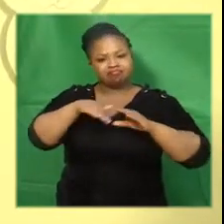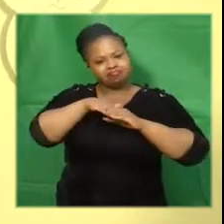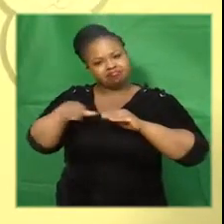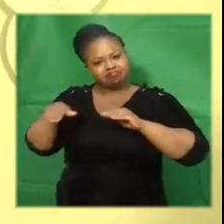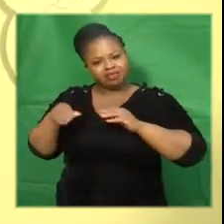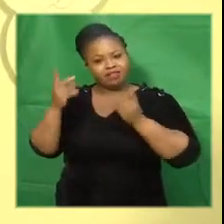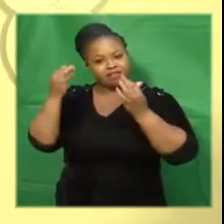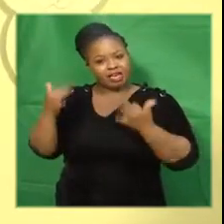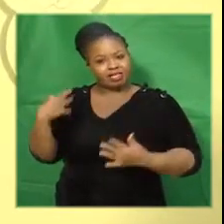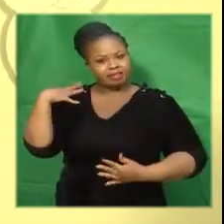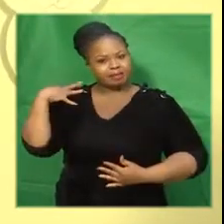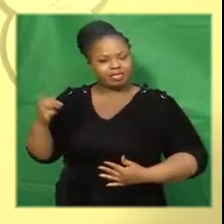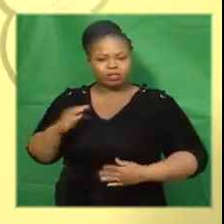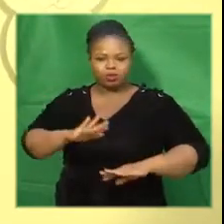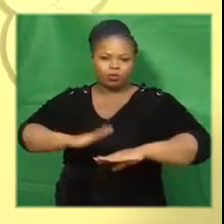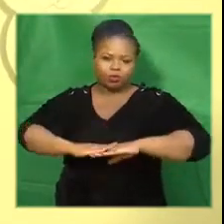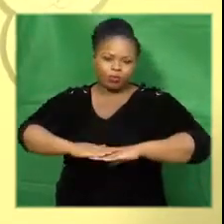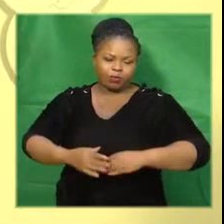to leave.